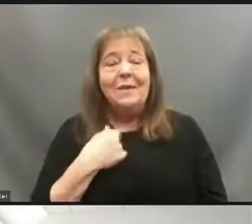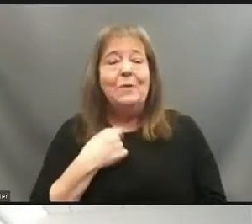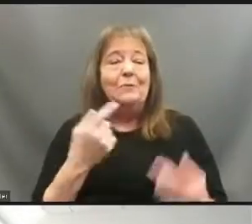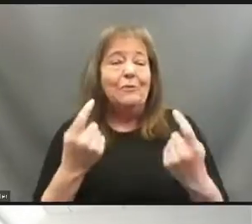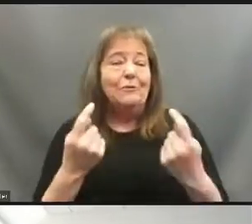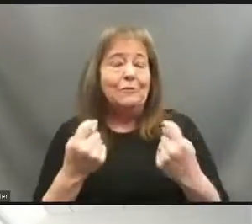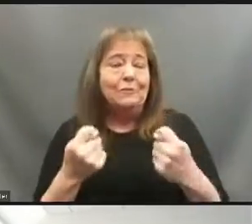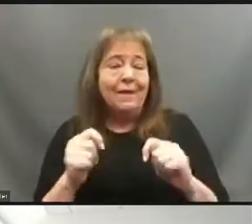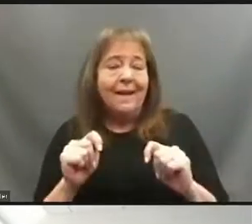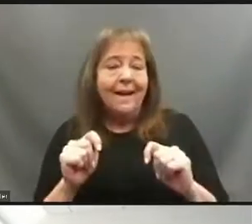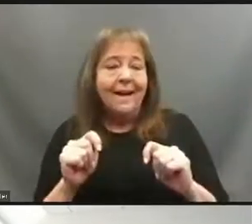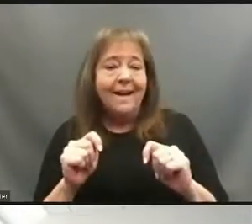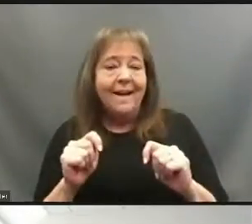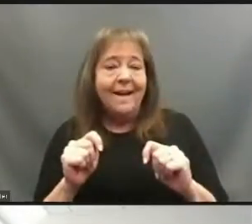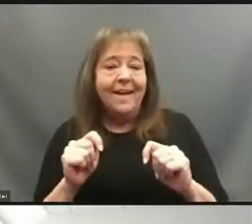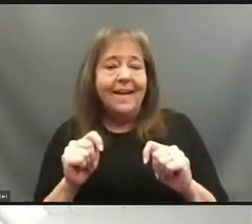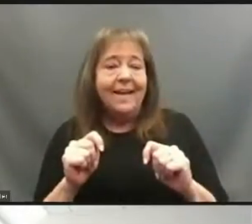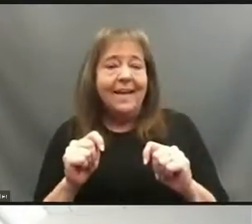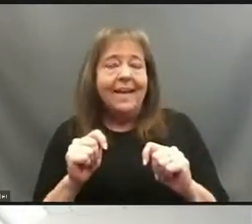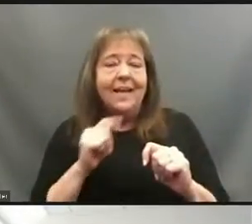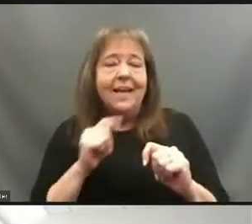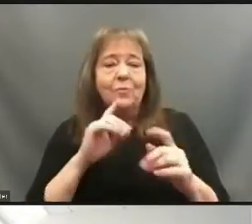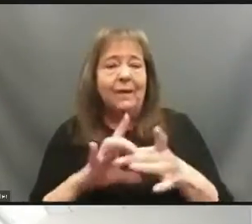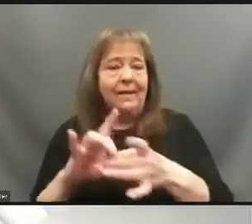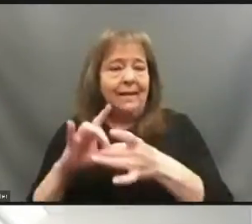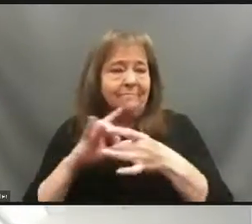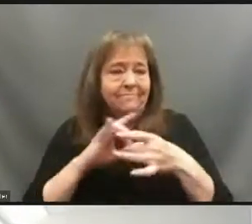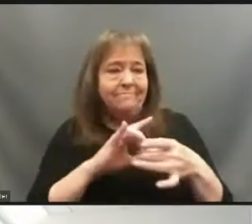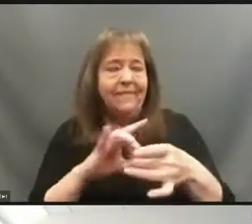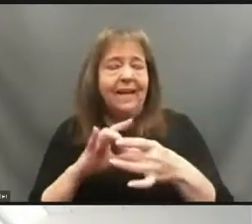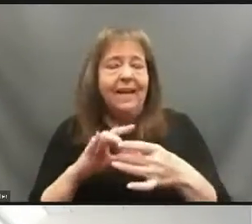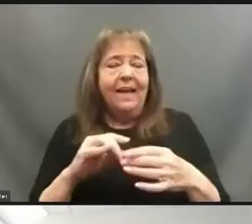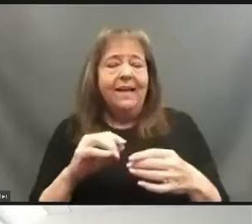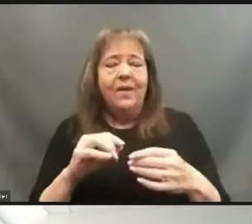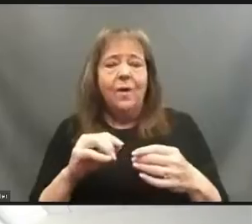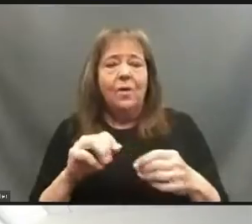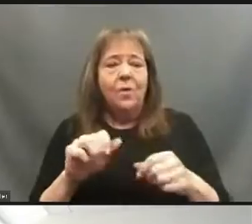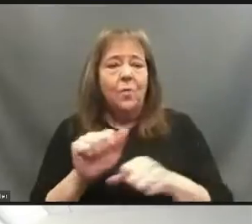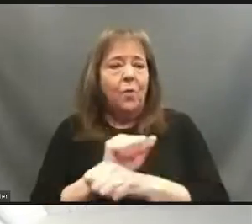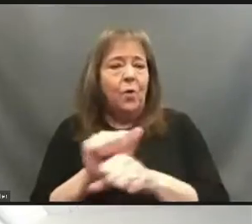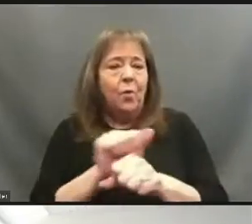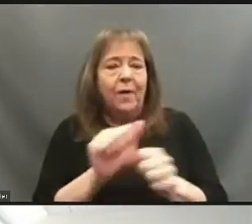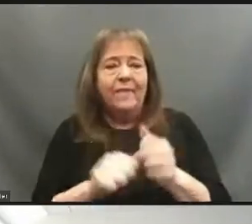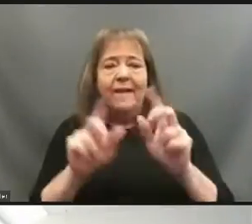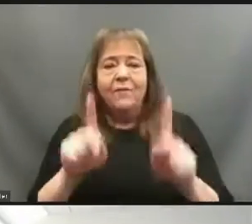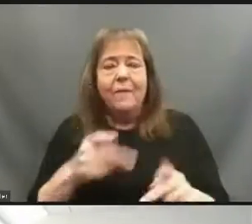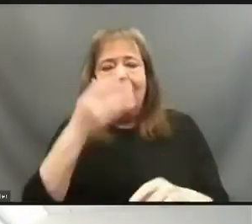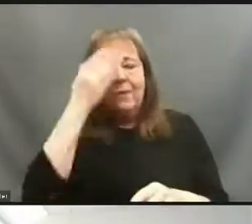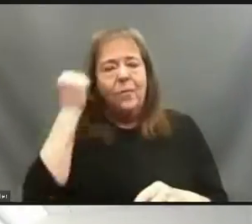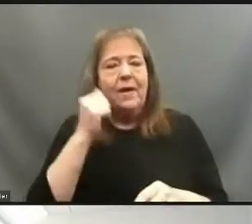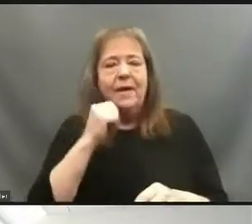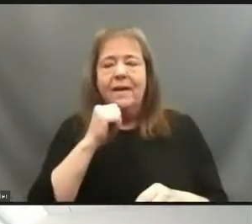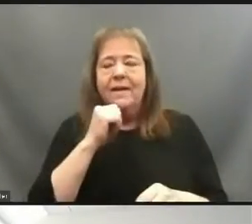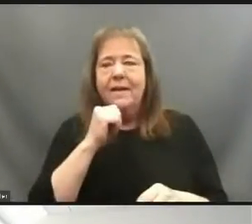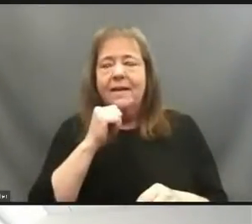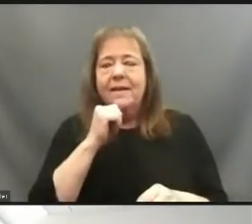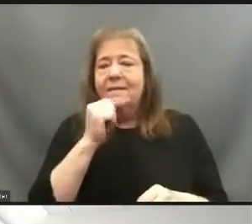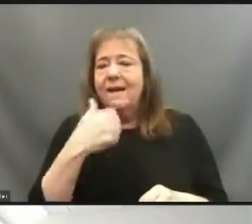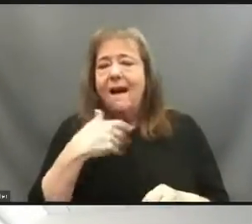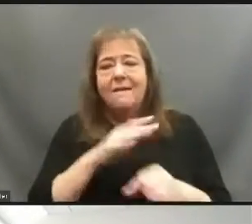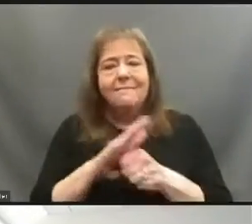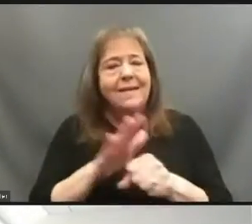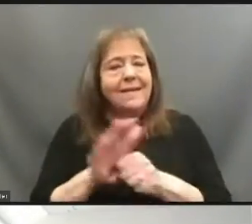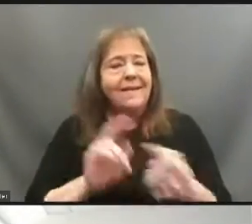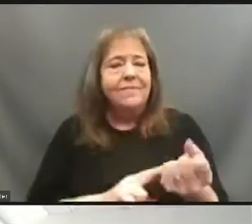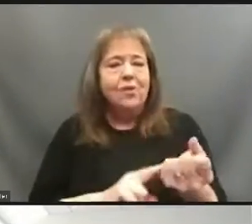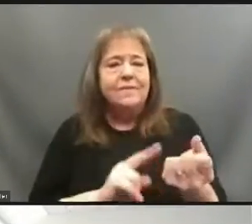to really work with our staffing shortages on the nursing side in terms of fortunately, the RAC